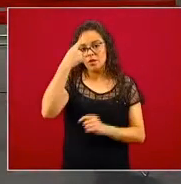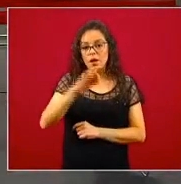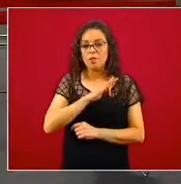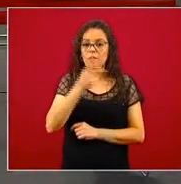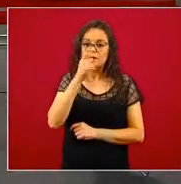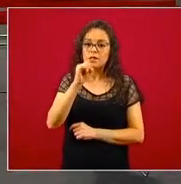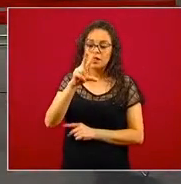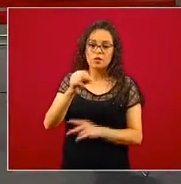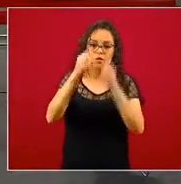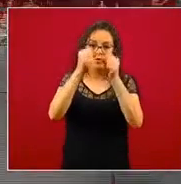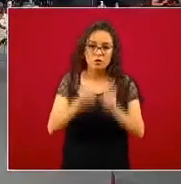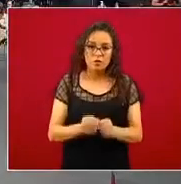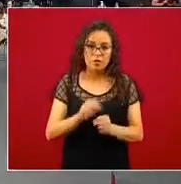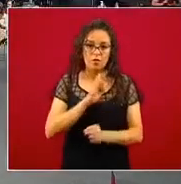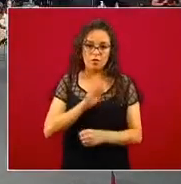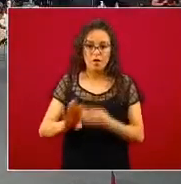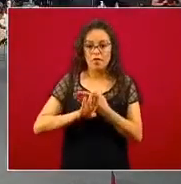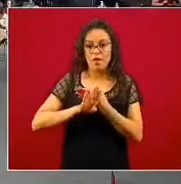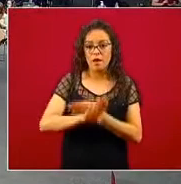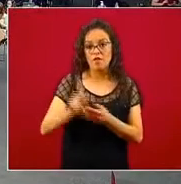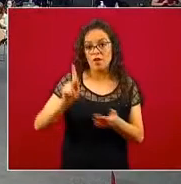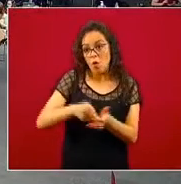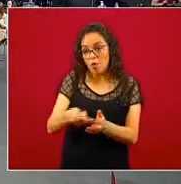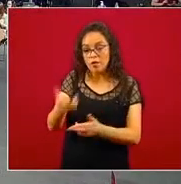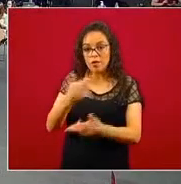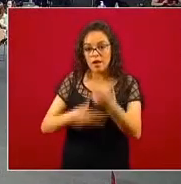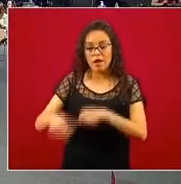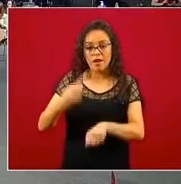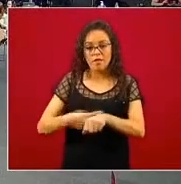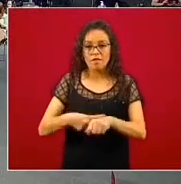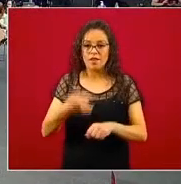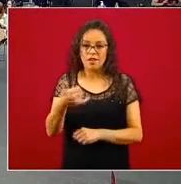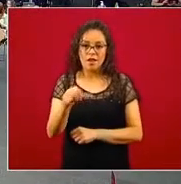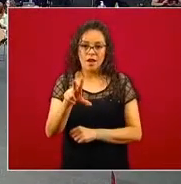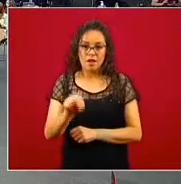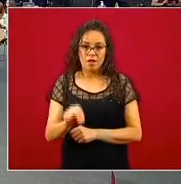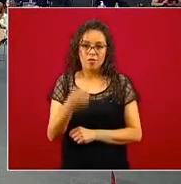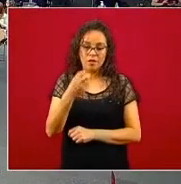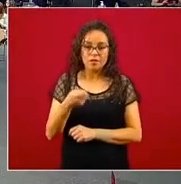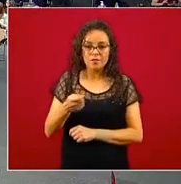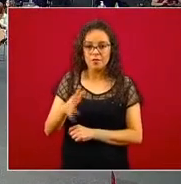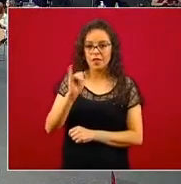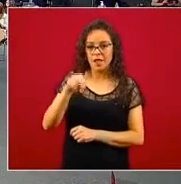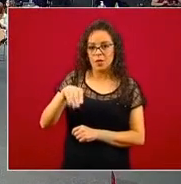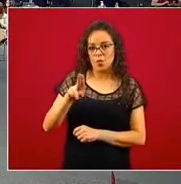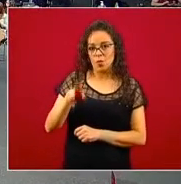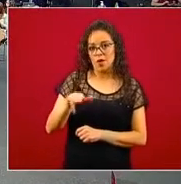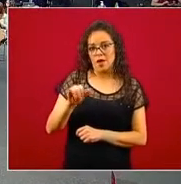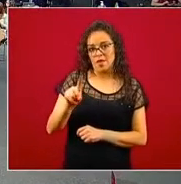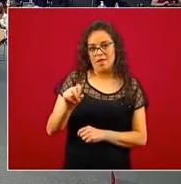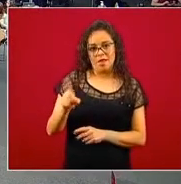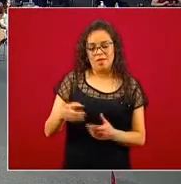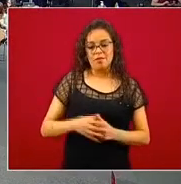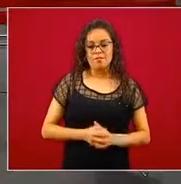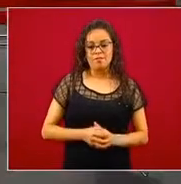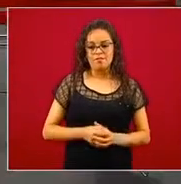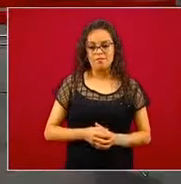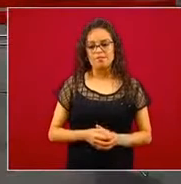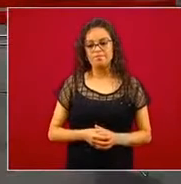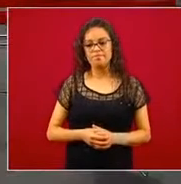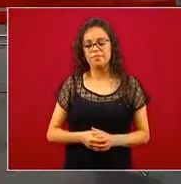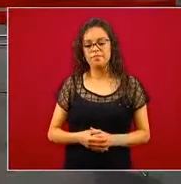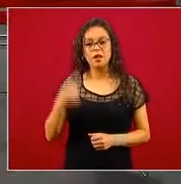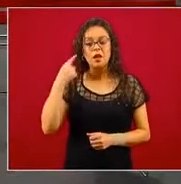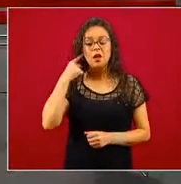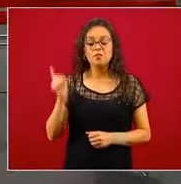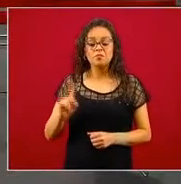that. There was another third question. What can we expect from the time? Well, this